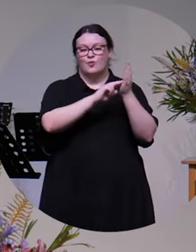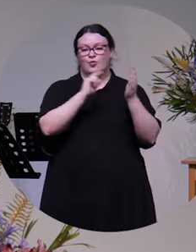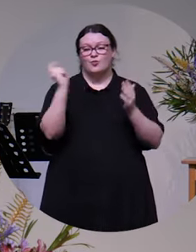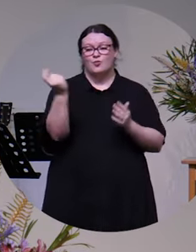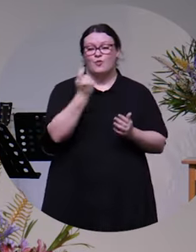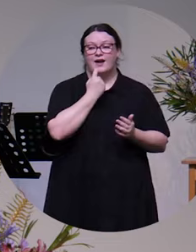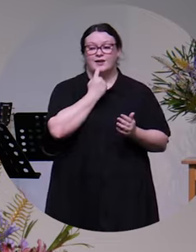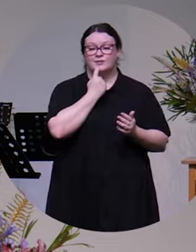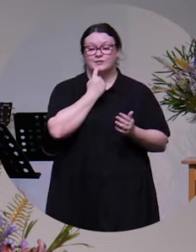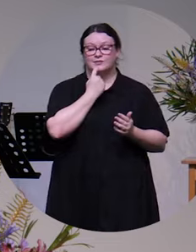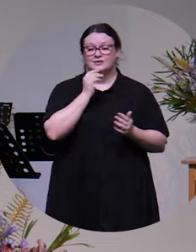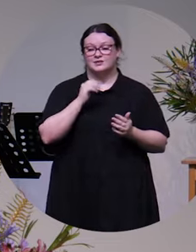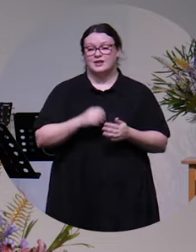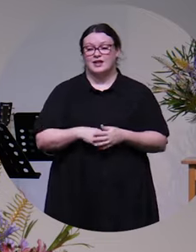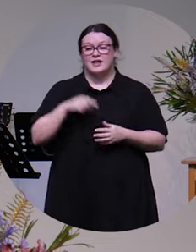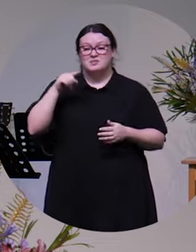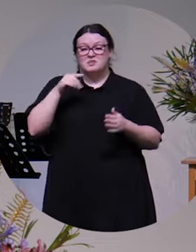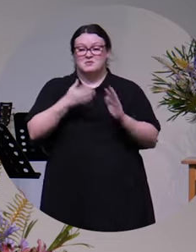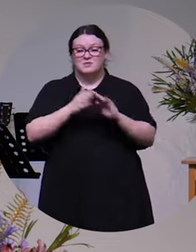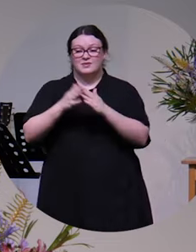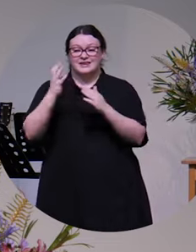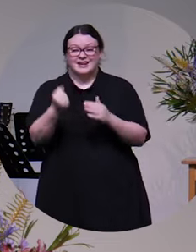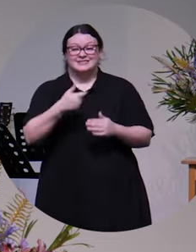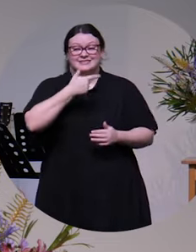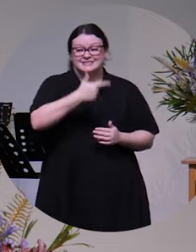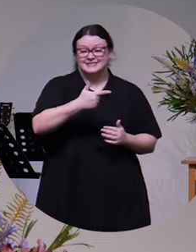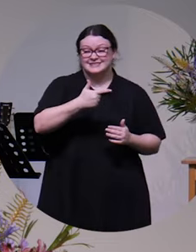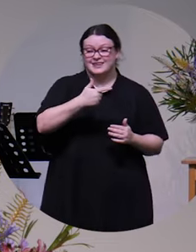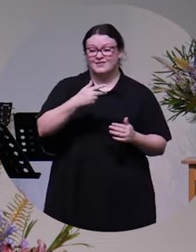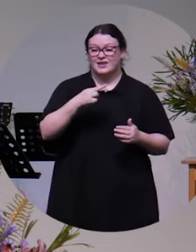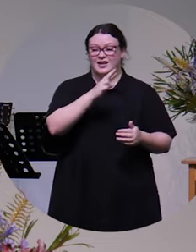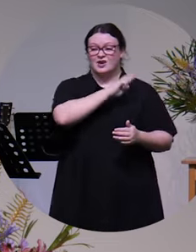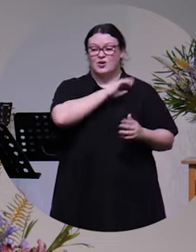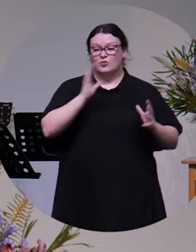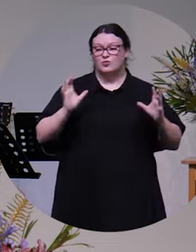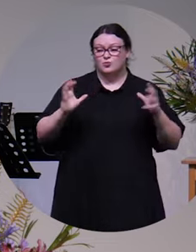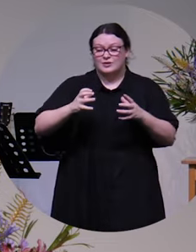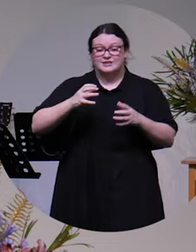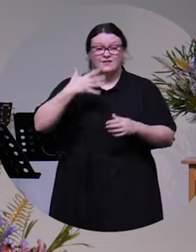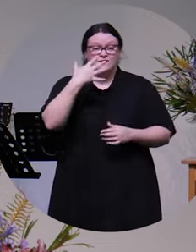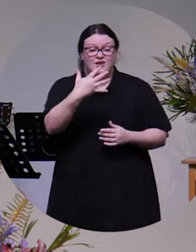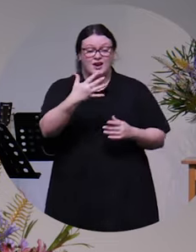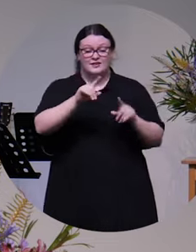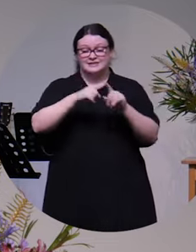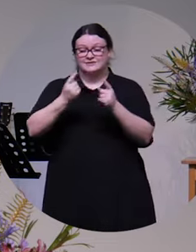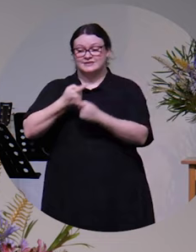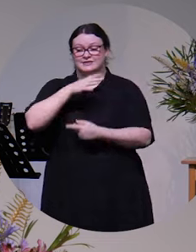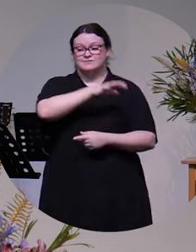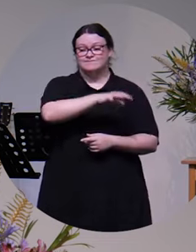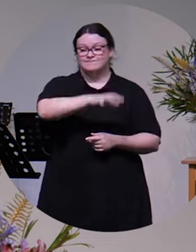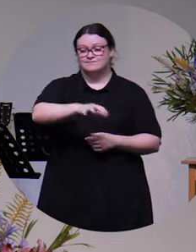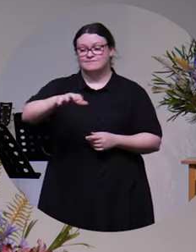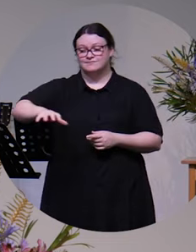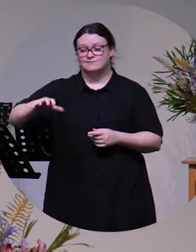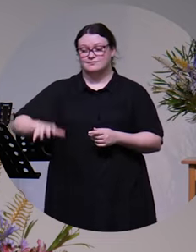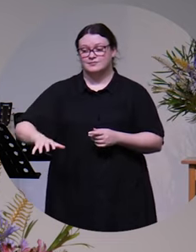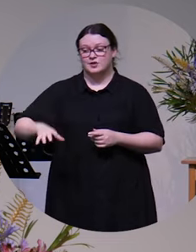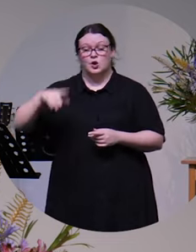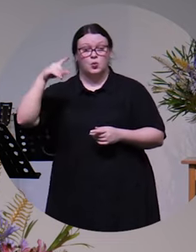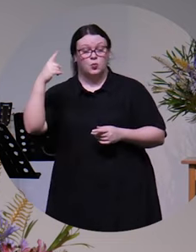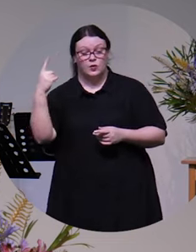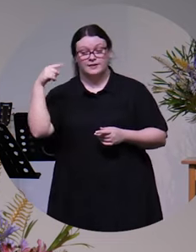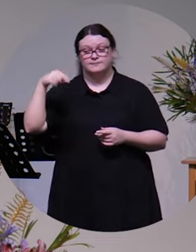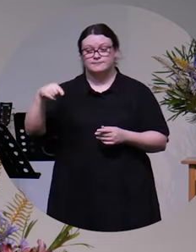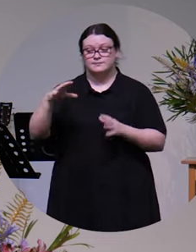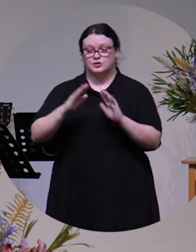and one of the congregations worshipped in Dinka from South Sudan. One of the key partnerships that developed in the later years